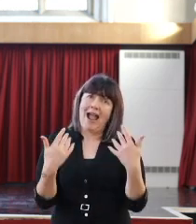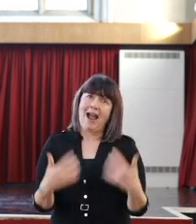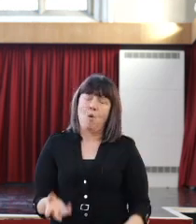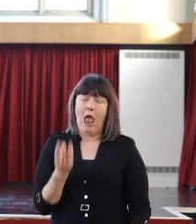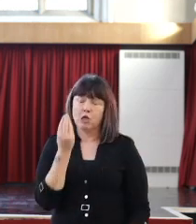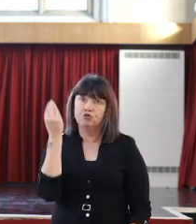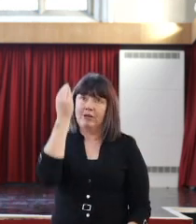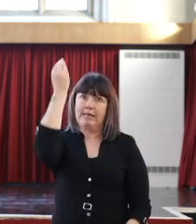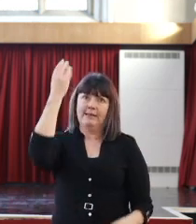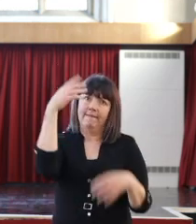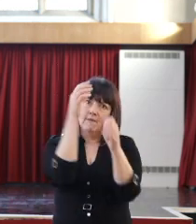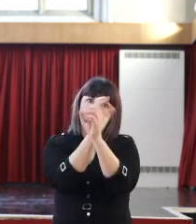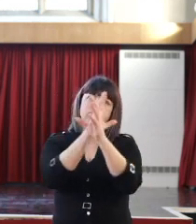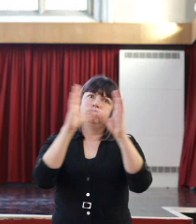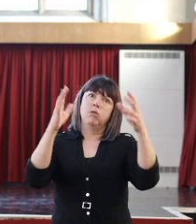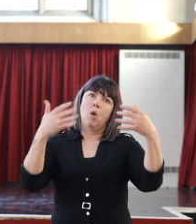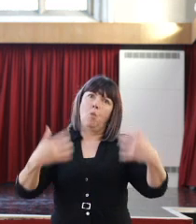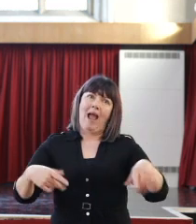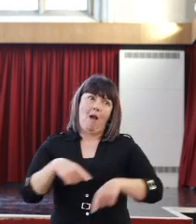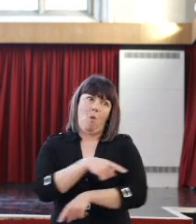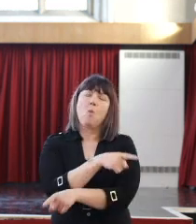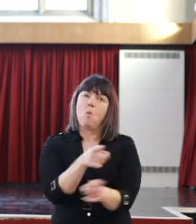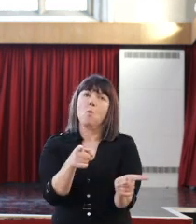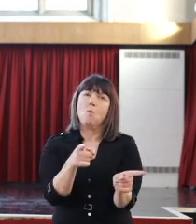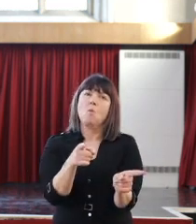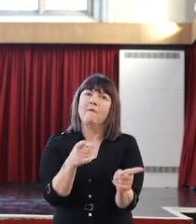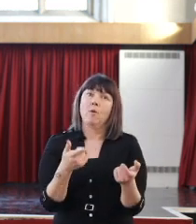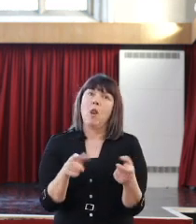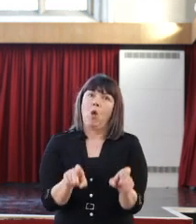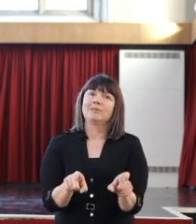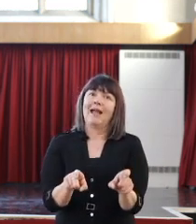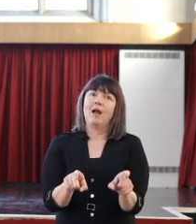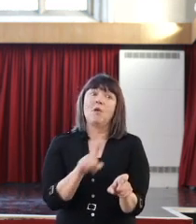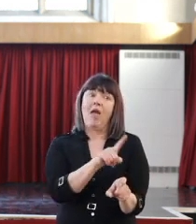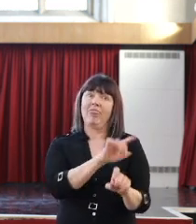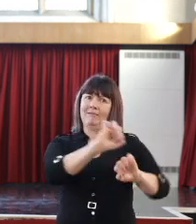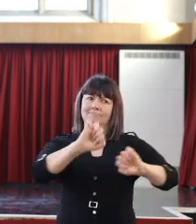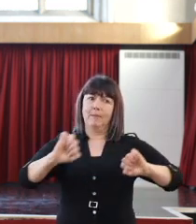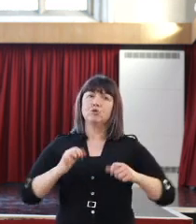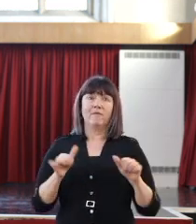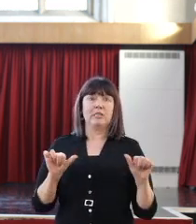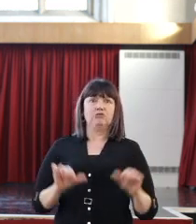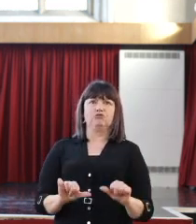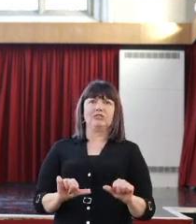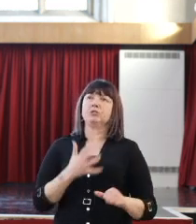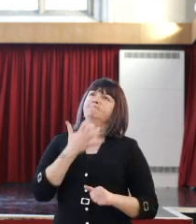competitions, which were in fact helped by the fact that people had limitations on what they could do.